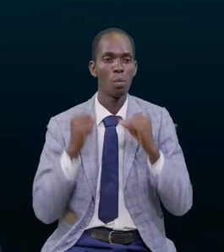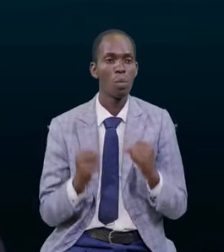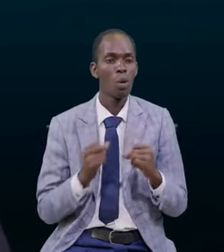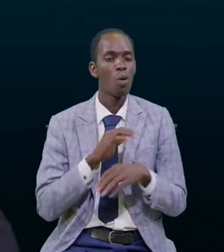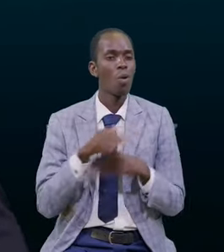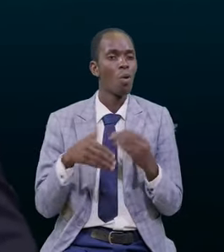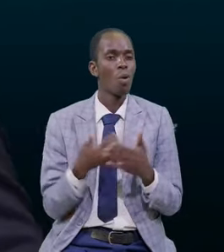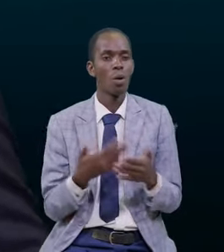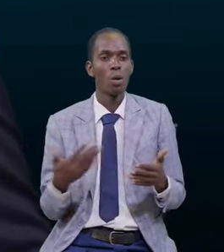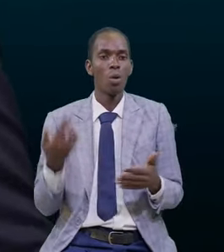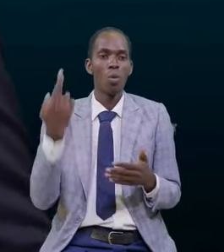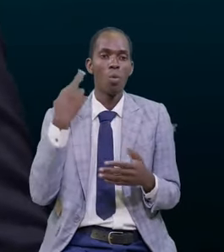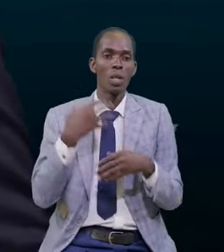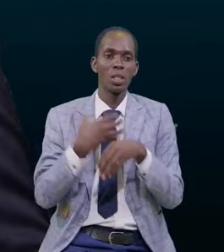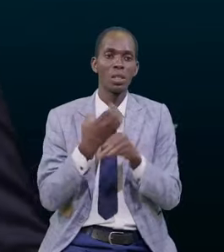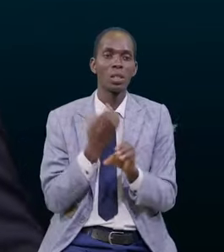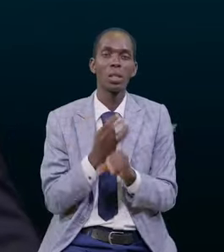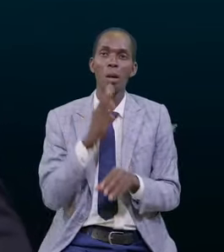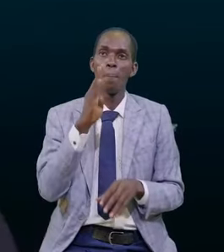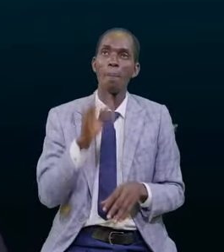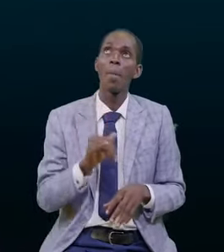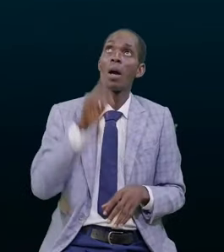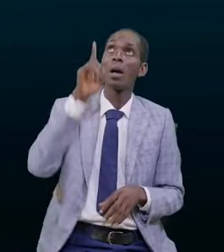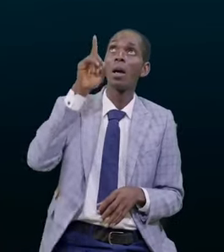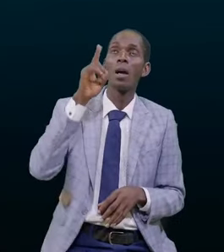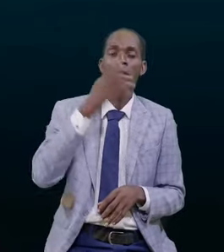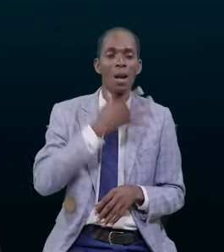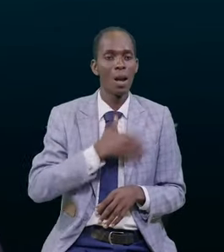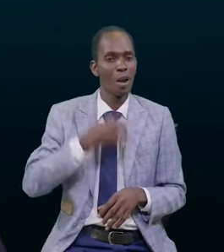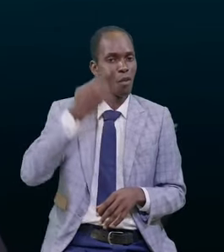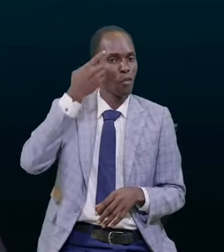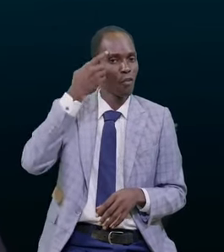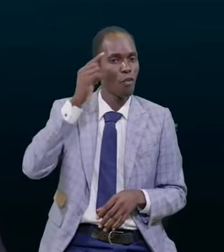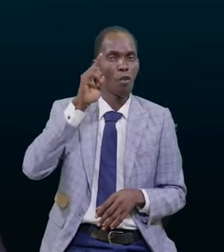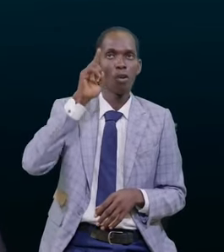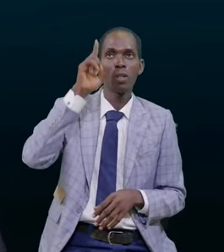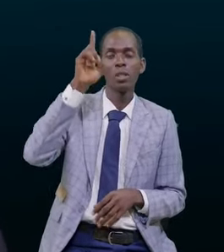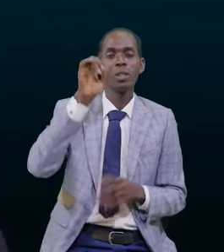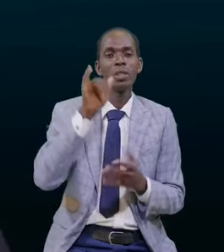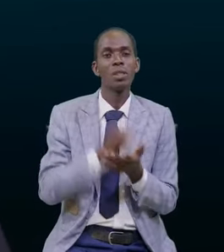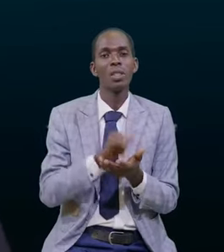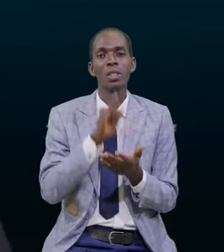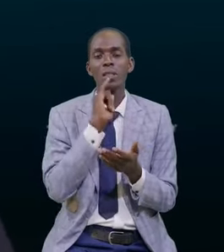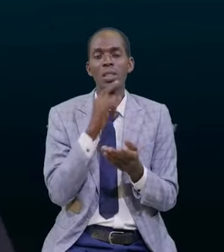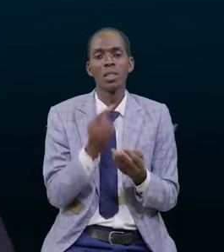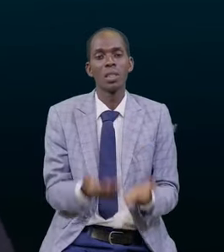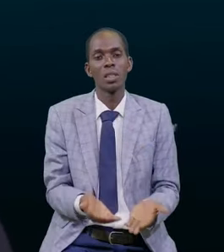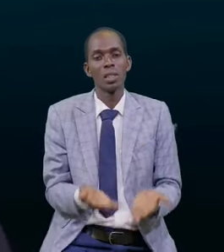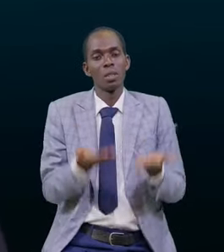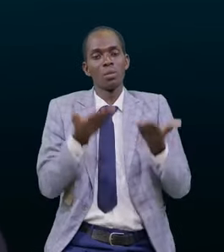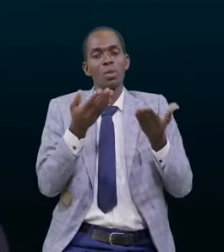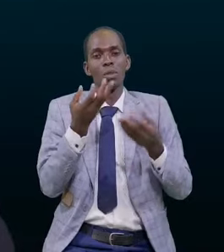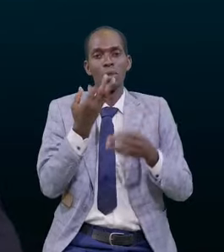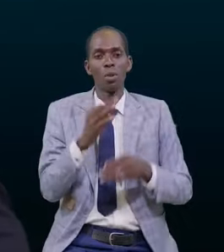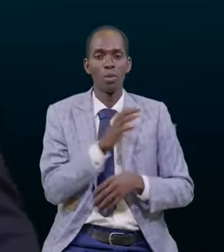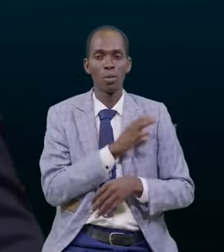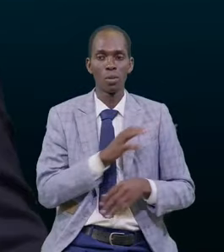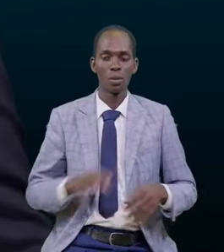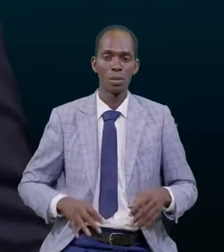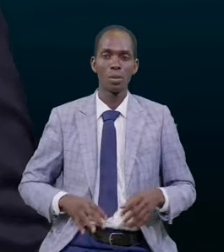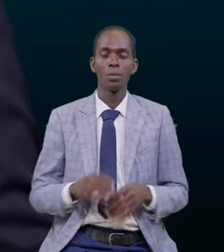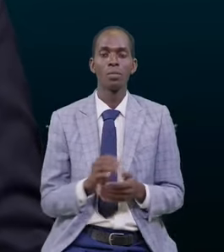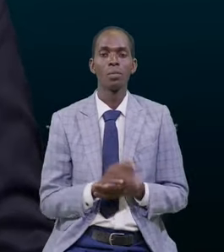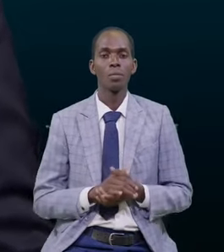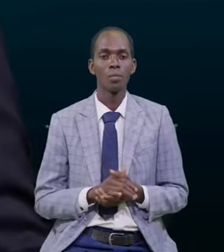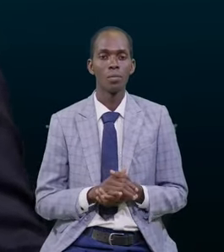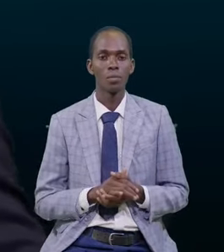Him and for him exaltation of Christ very God and very man we've seen